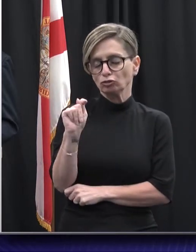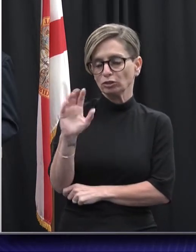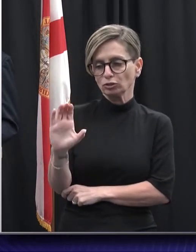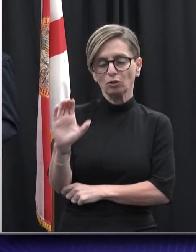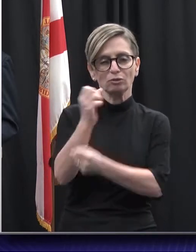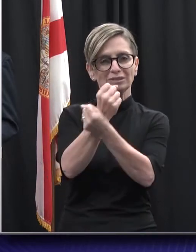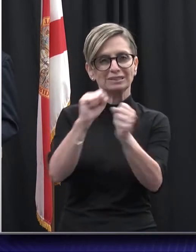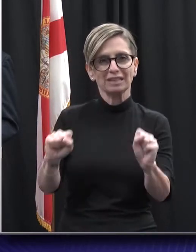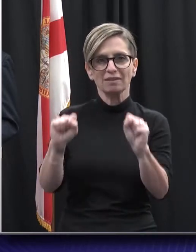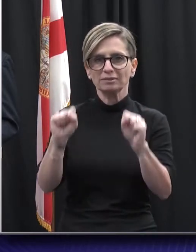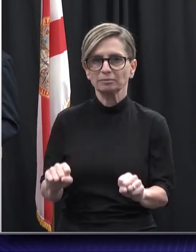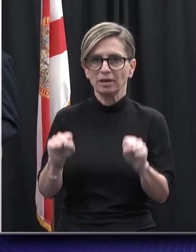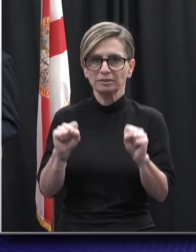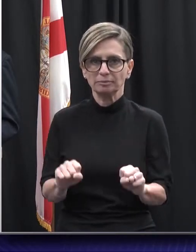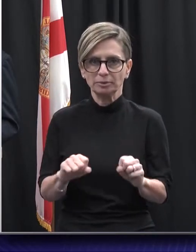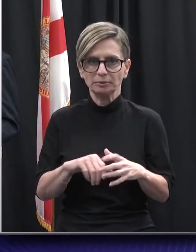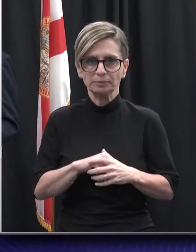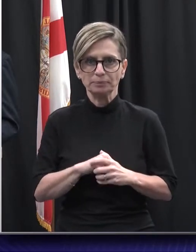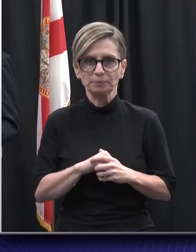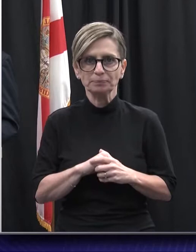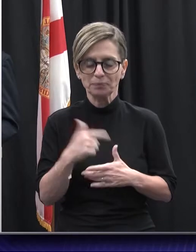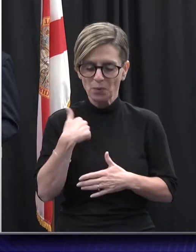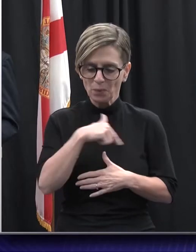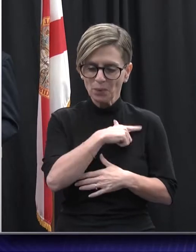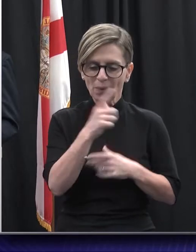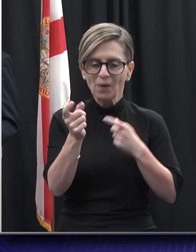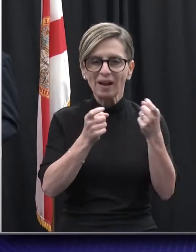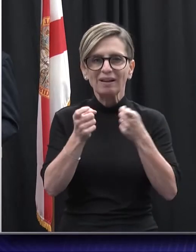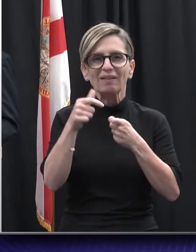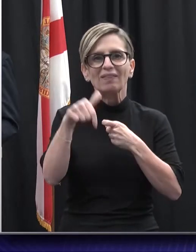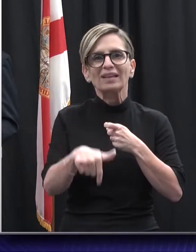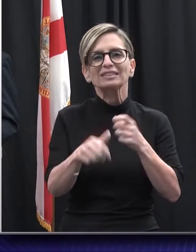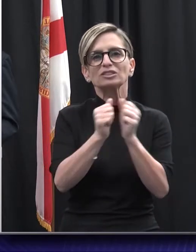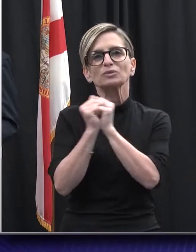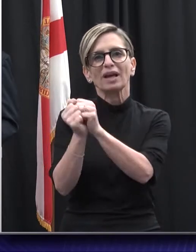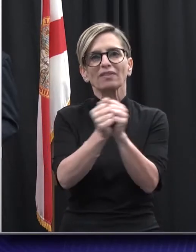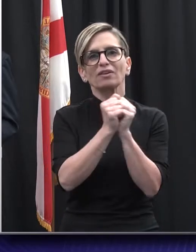as possible. We'll get through this together. Let's all stay